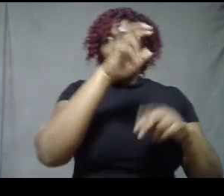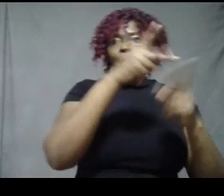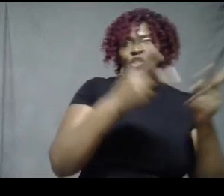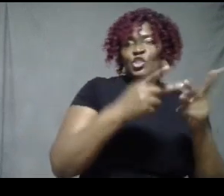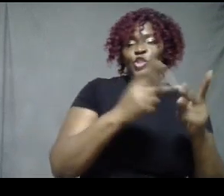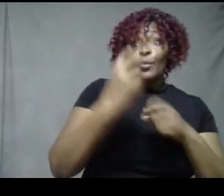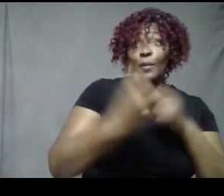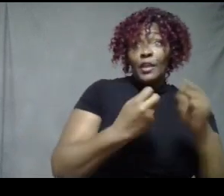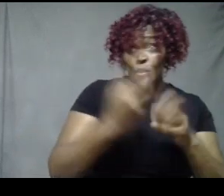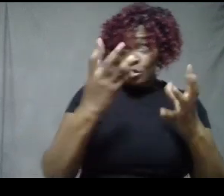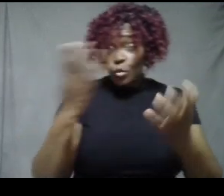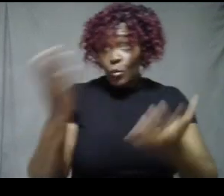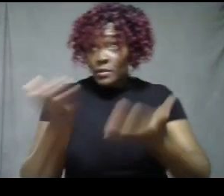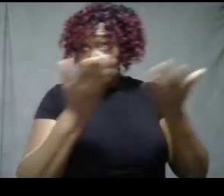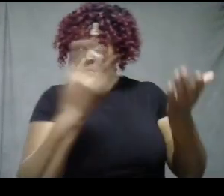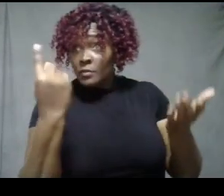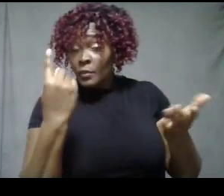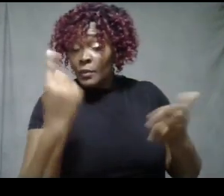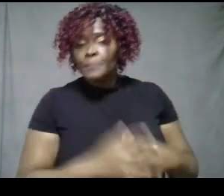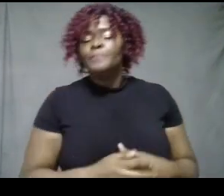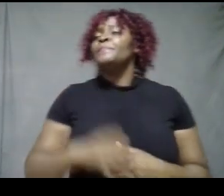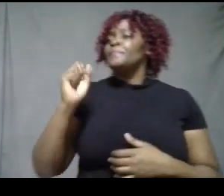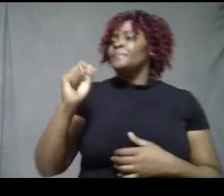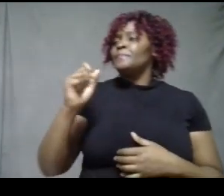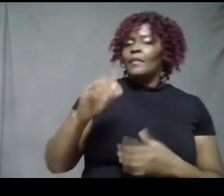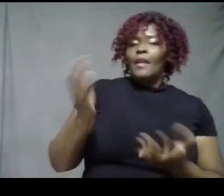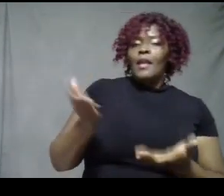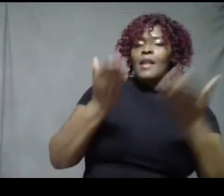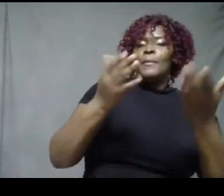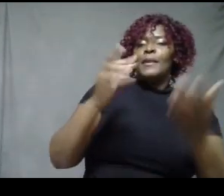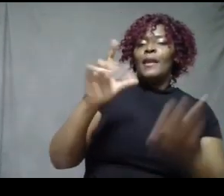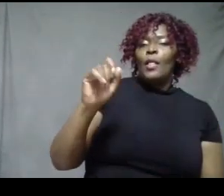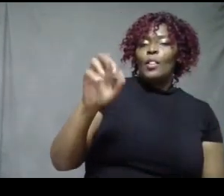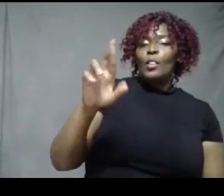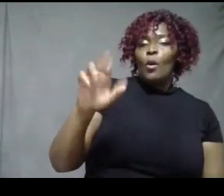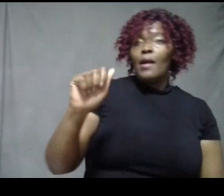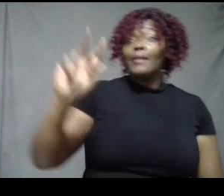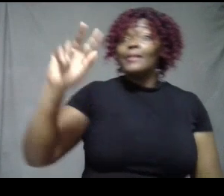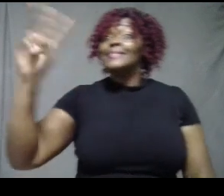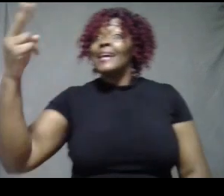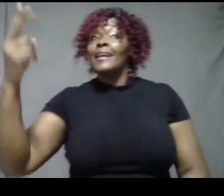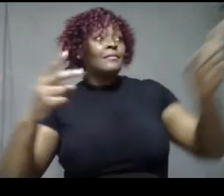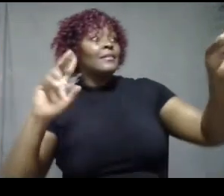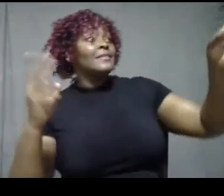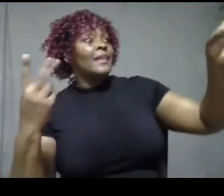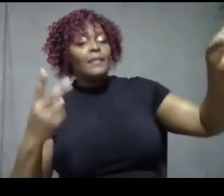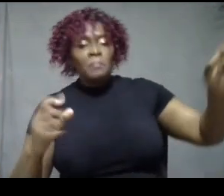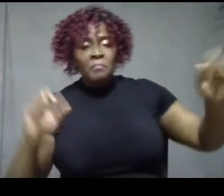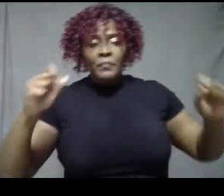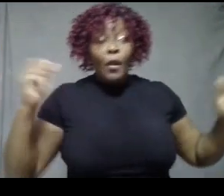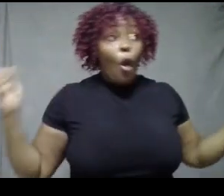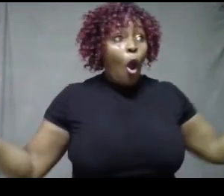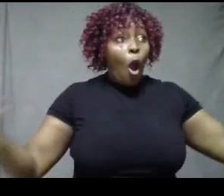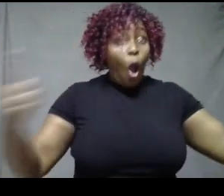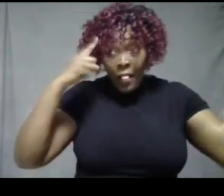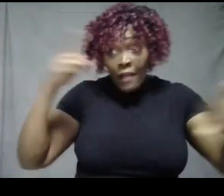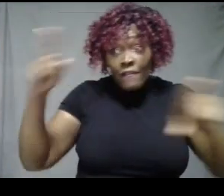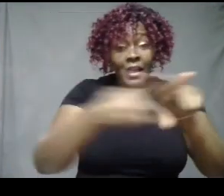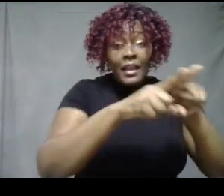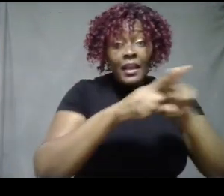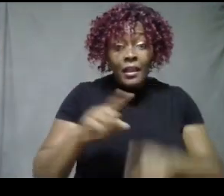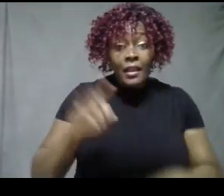make a nomination? Yep, I'd like to nominate Laura. All right, is there a second? Second. All right, all those in favor of appointing Laura Fasolo to the